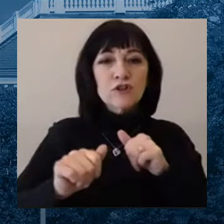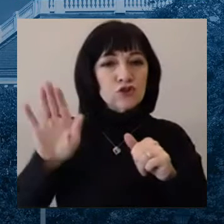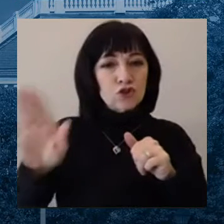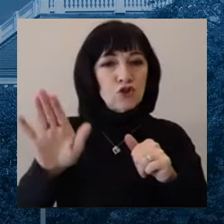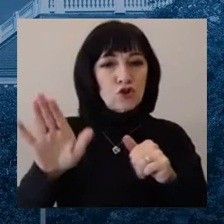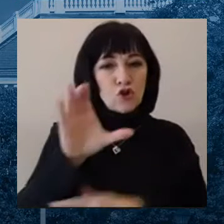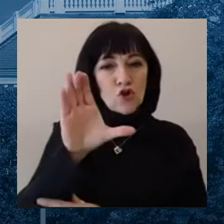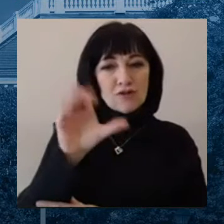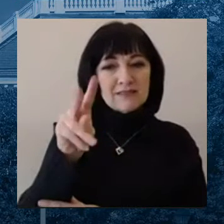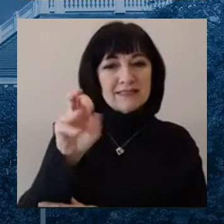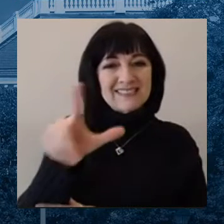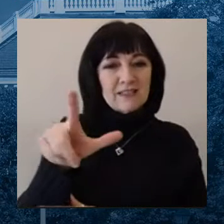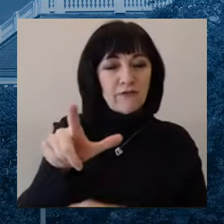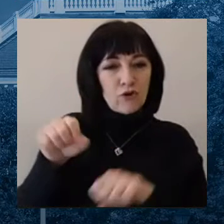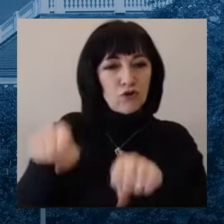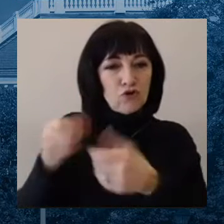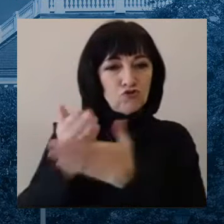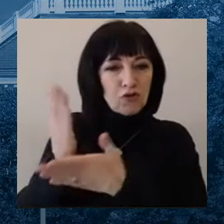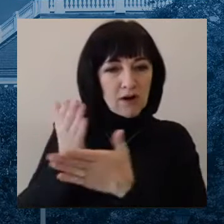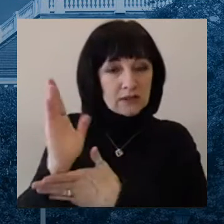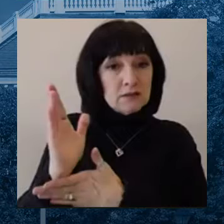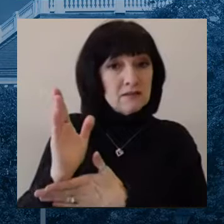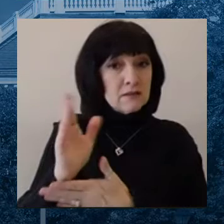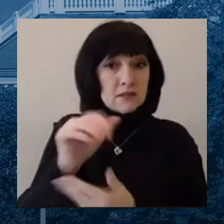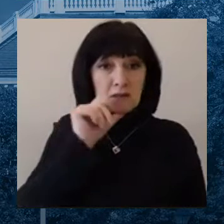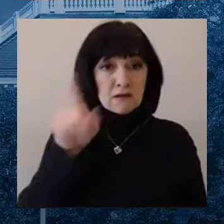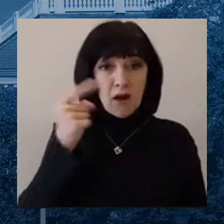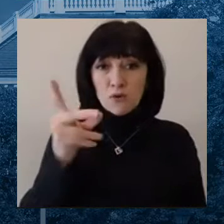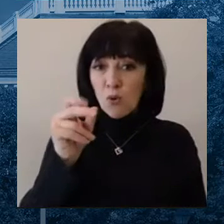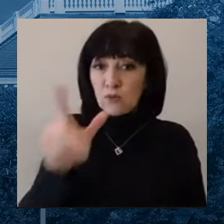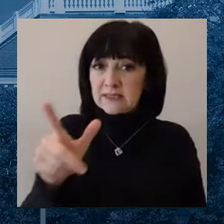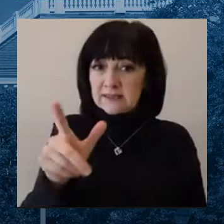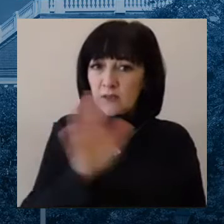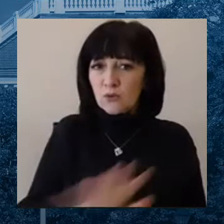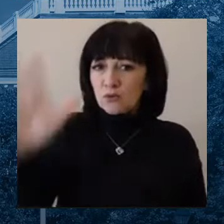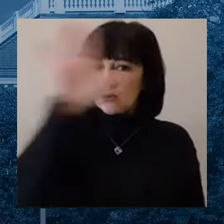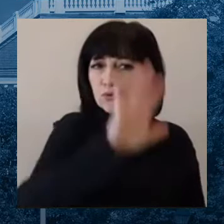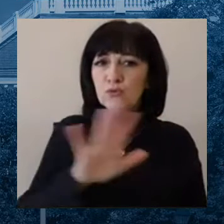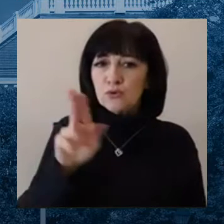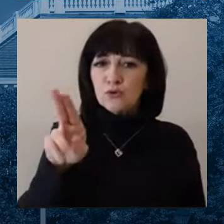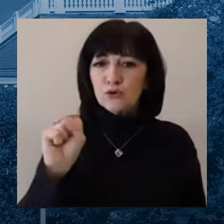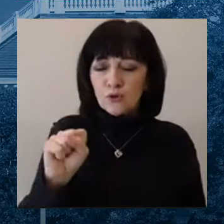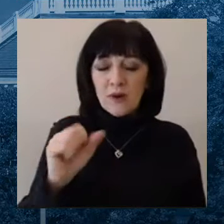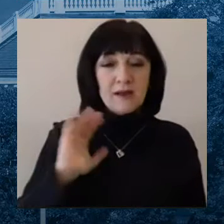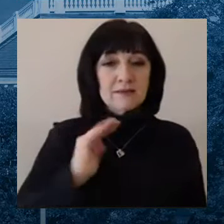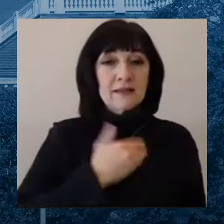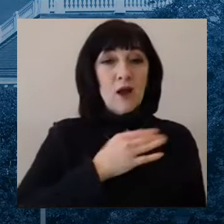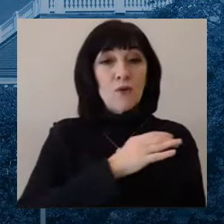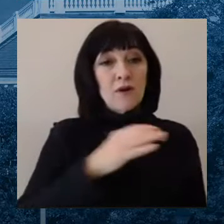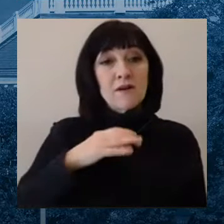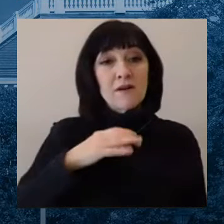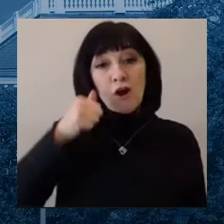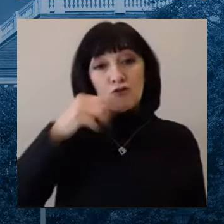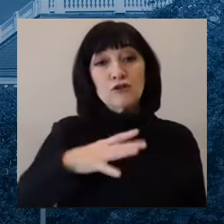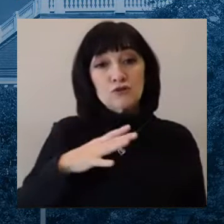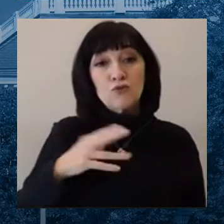Delaware and frankly nationally as well. And our Congresswoman was with us as